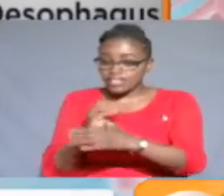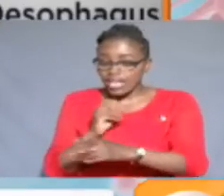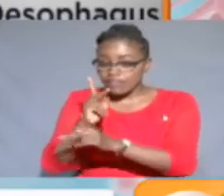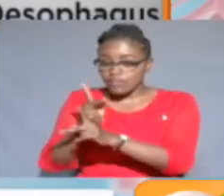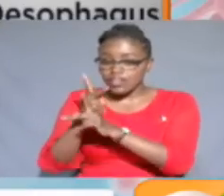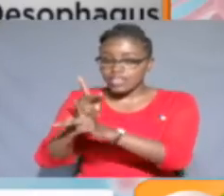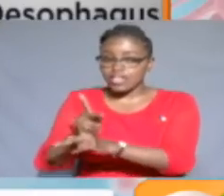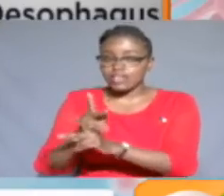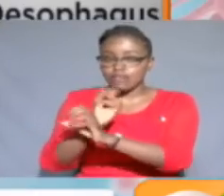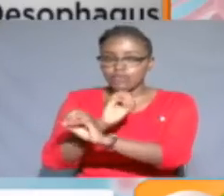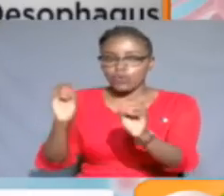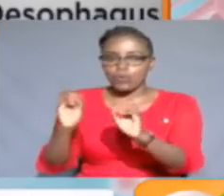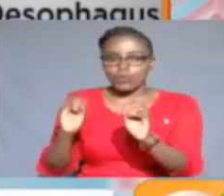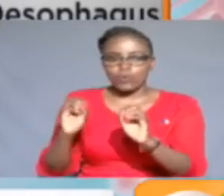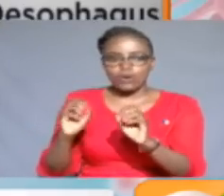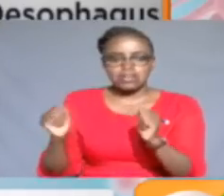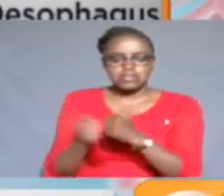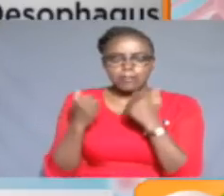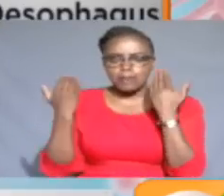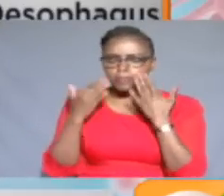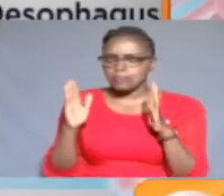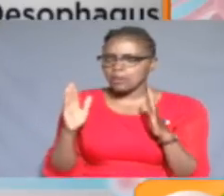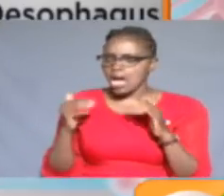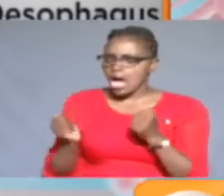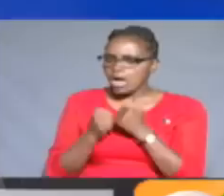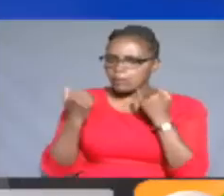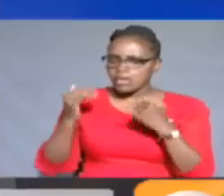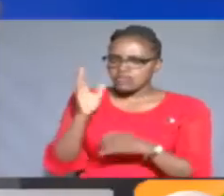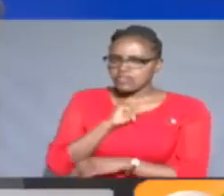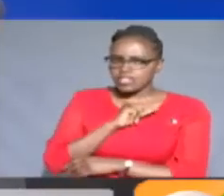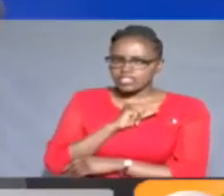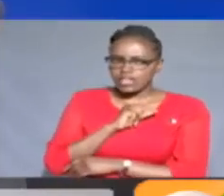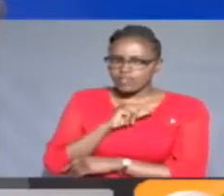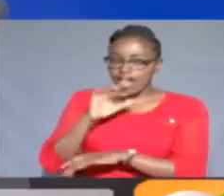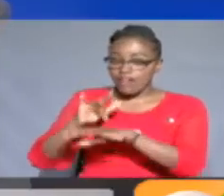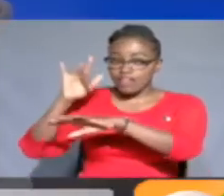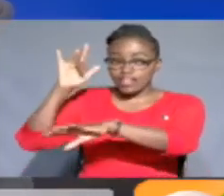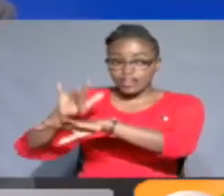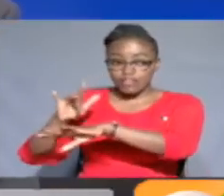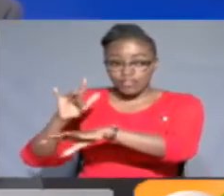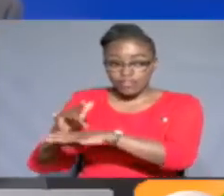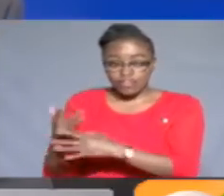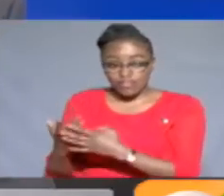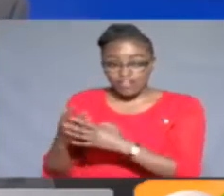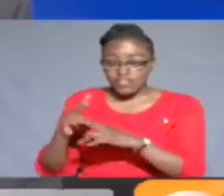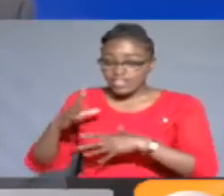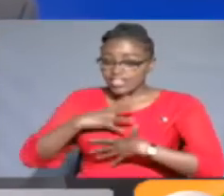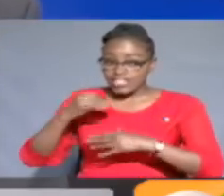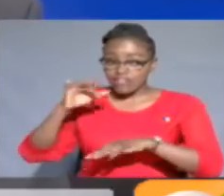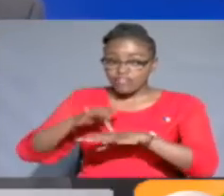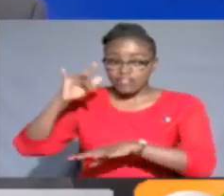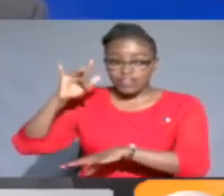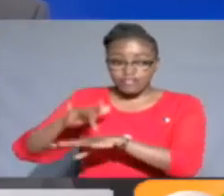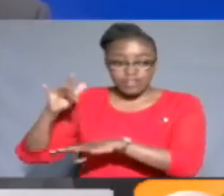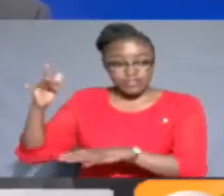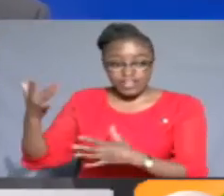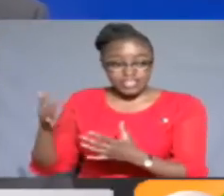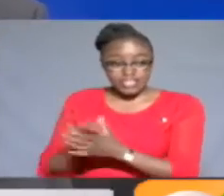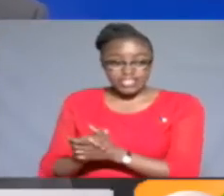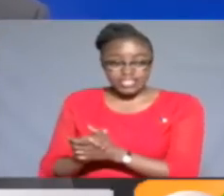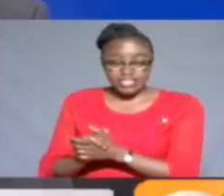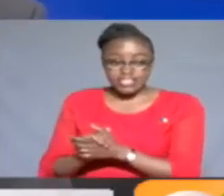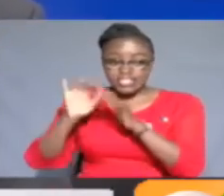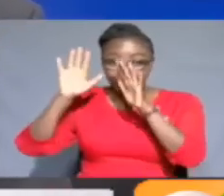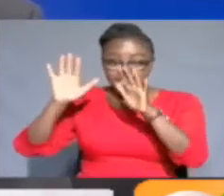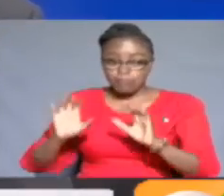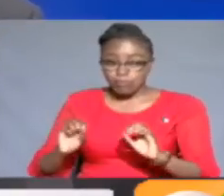careful. That is happening. It's happening. Yeah. And now it is affecting, very interesting, it is affecting infection, people who are very important.